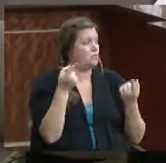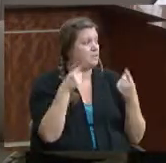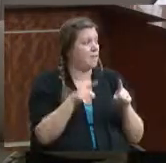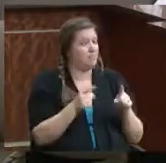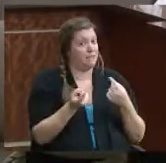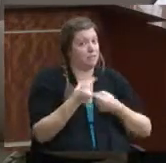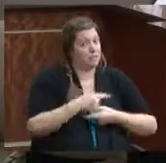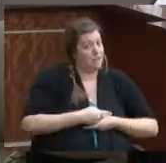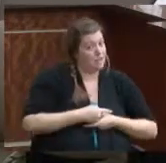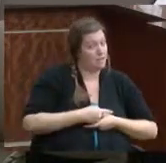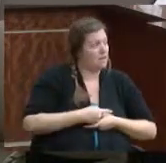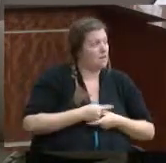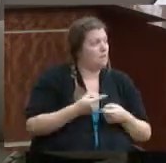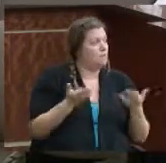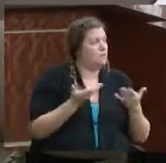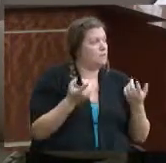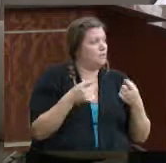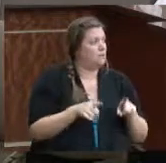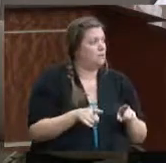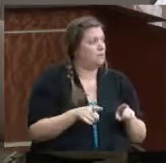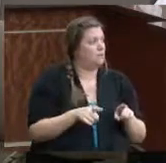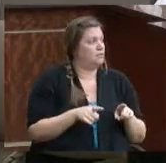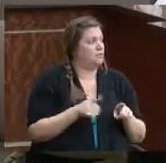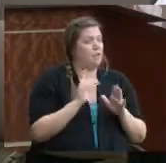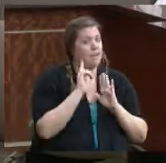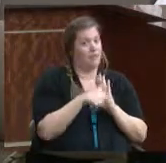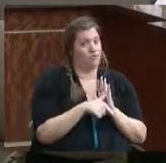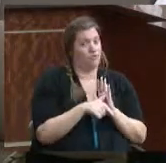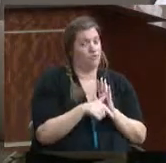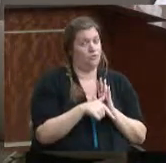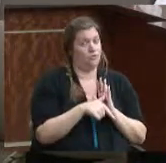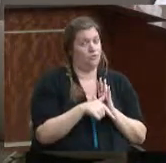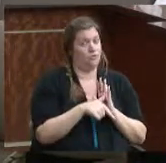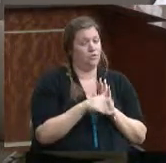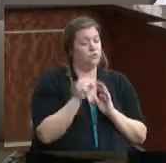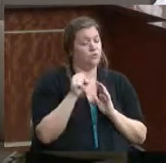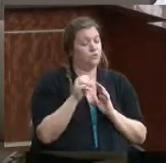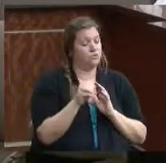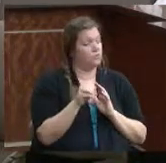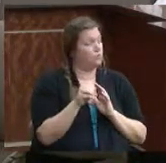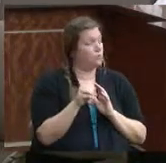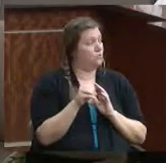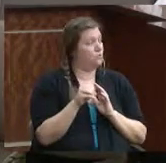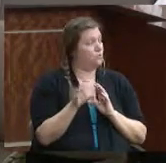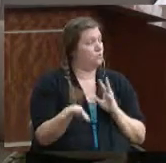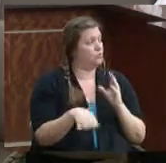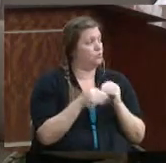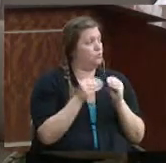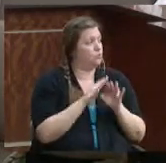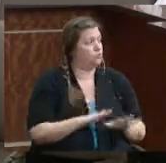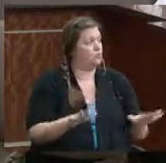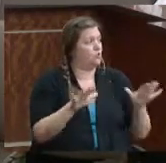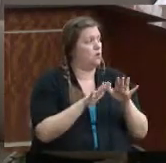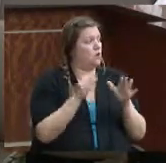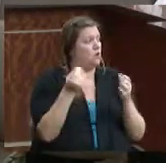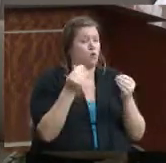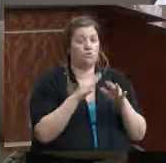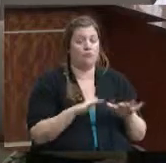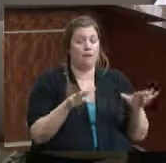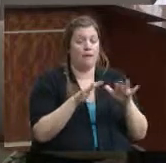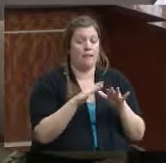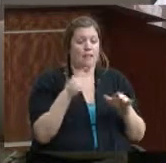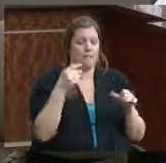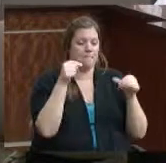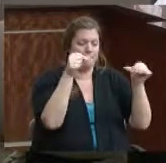happening today. It's about what's going to happen later. So the total surface area of all ground-mounted